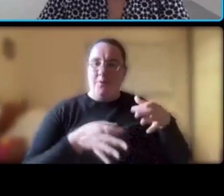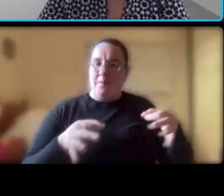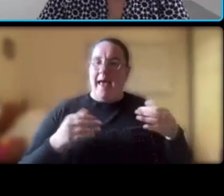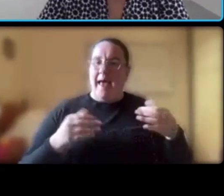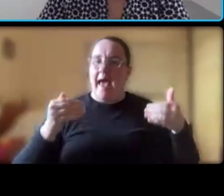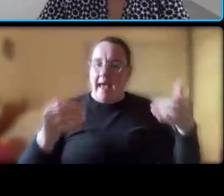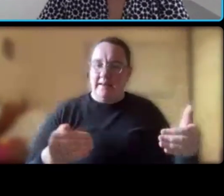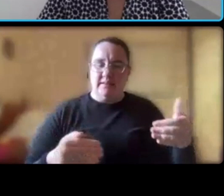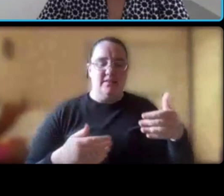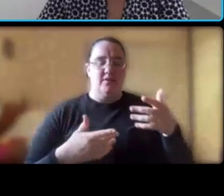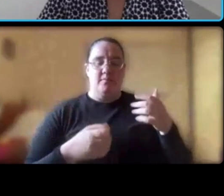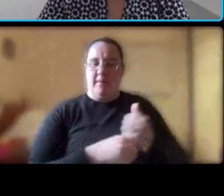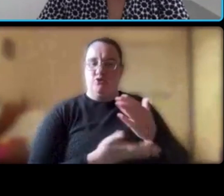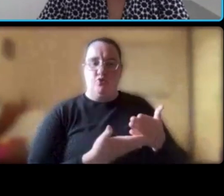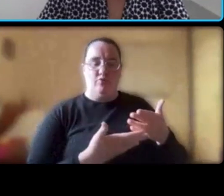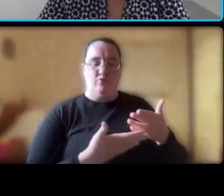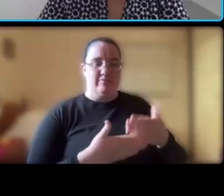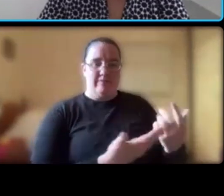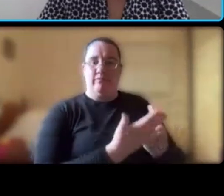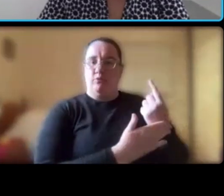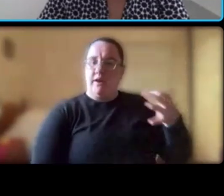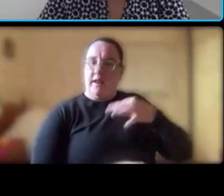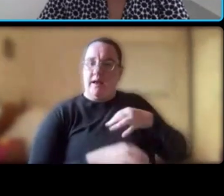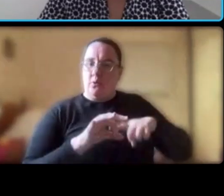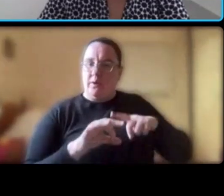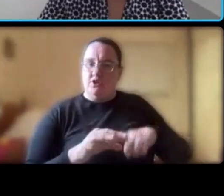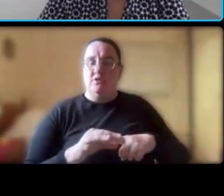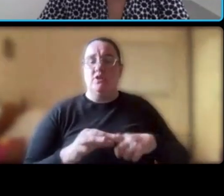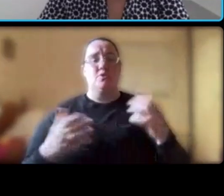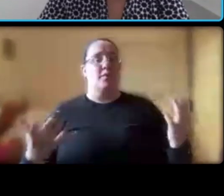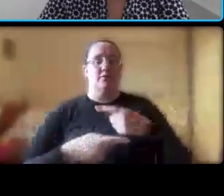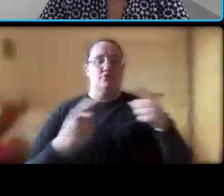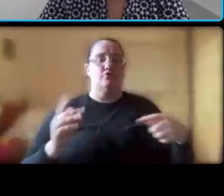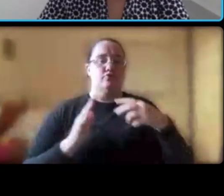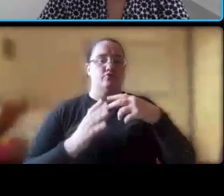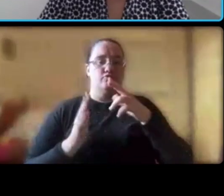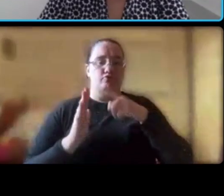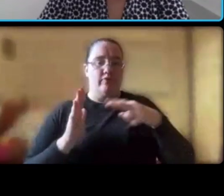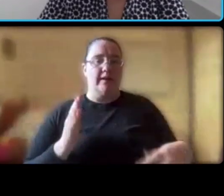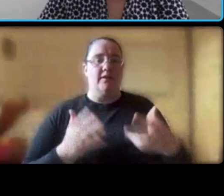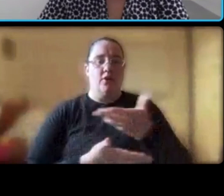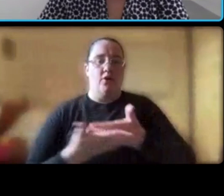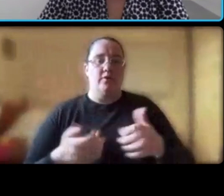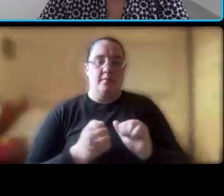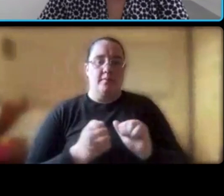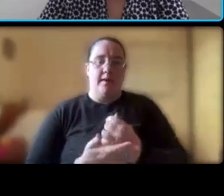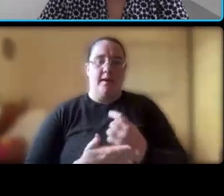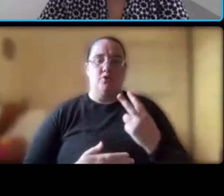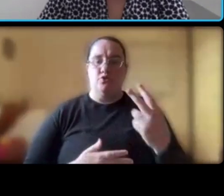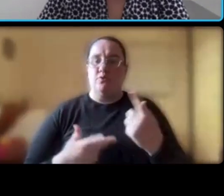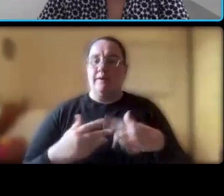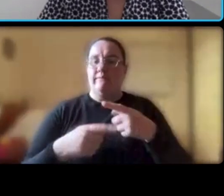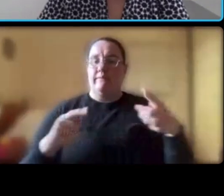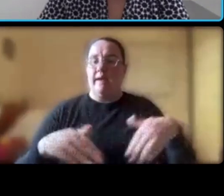As mentioned earlier, we encourage you to read the consultation paper number 2 and share your feedback on the model we've discussed today by the 23rd of